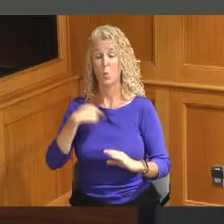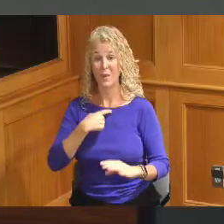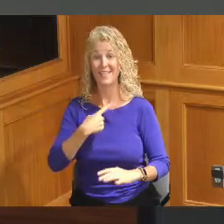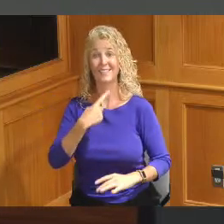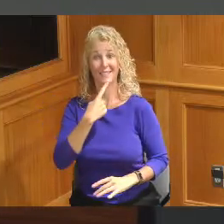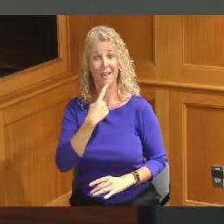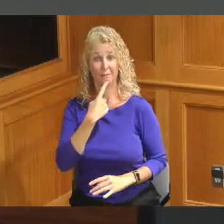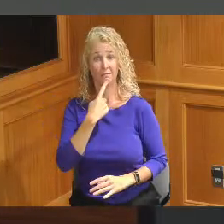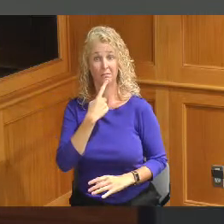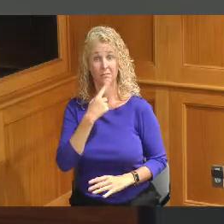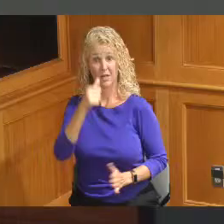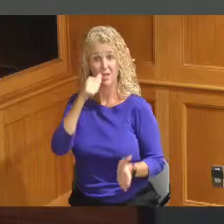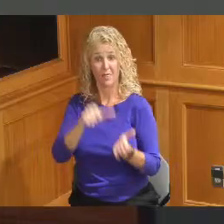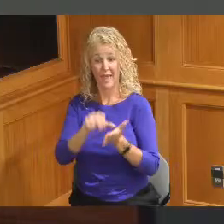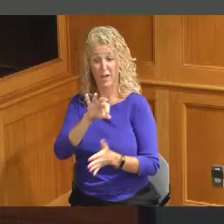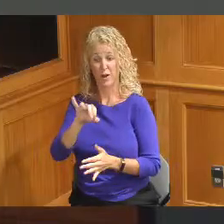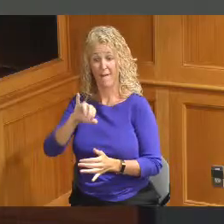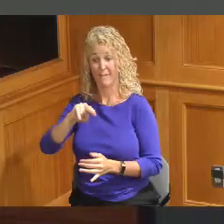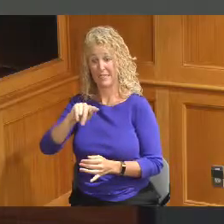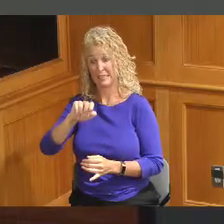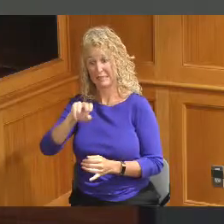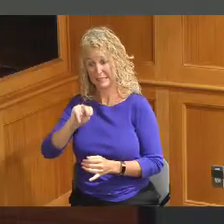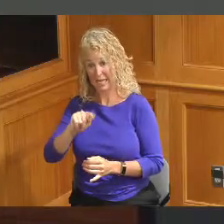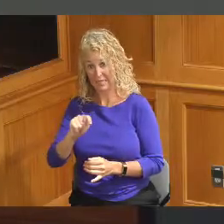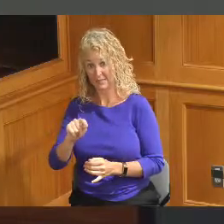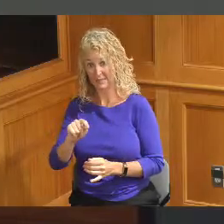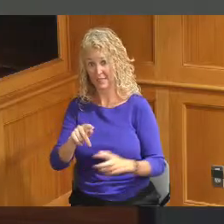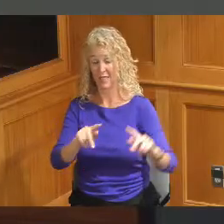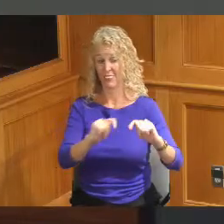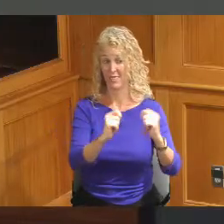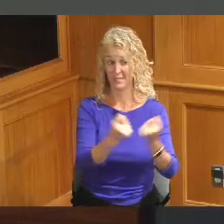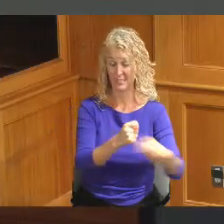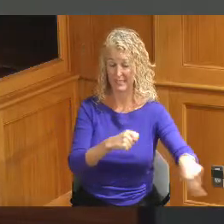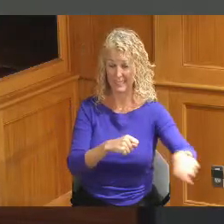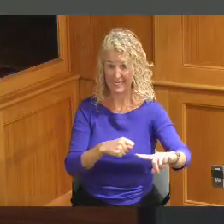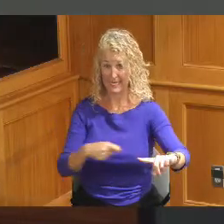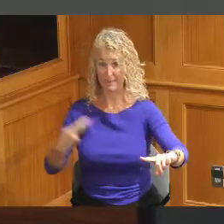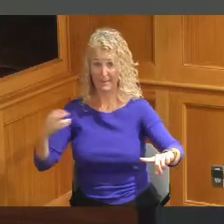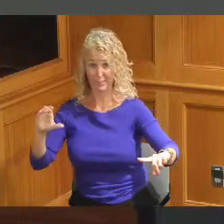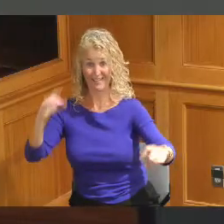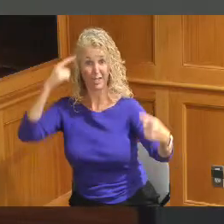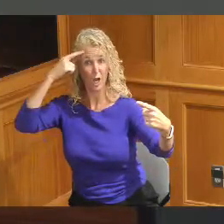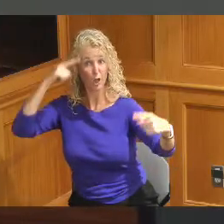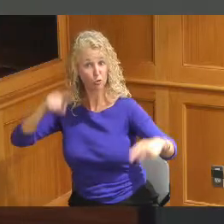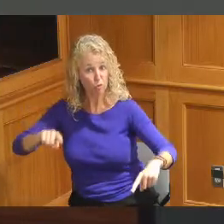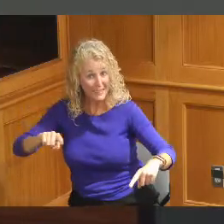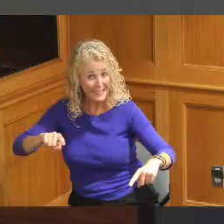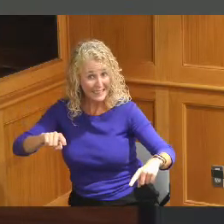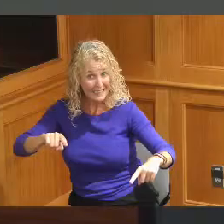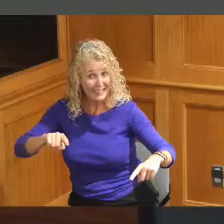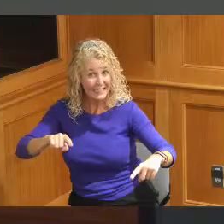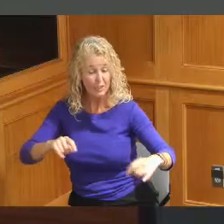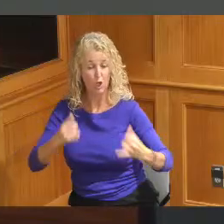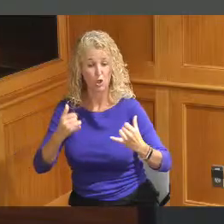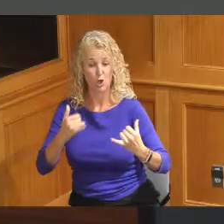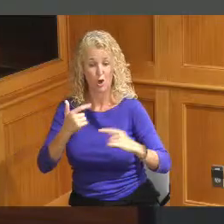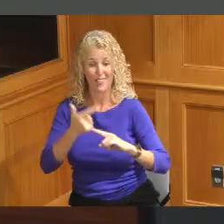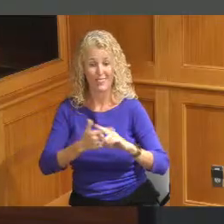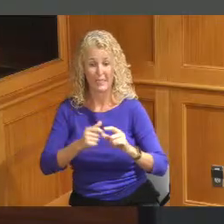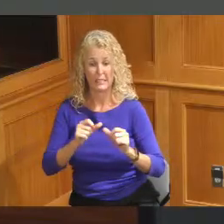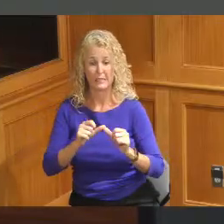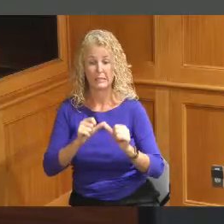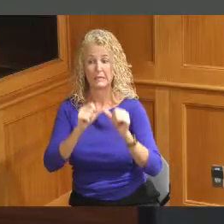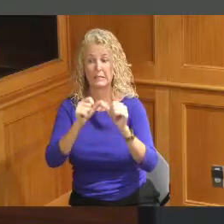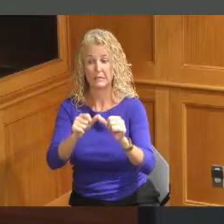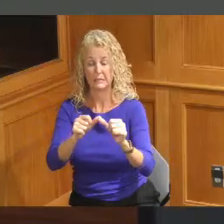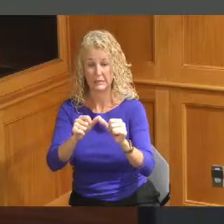an agreement whereby the team and the county agreed to have the team extend its trigger date, by which